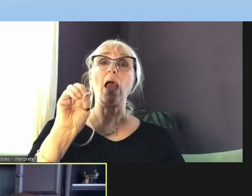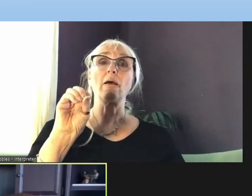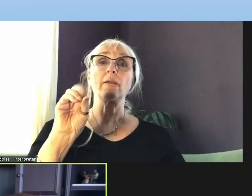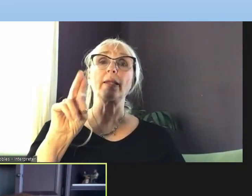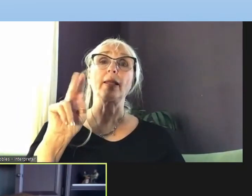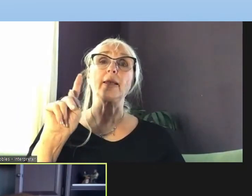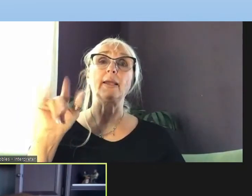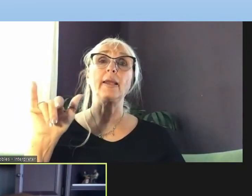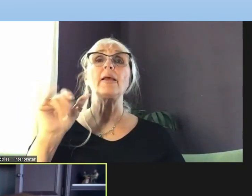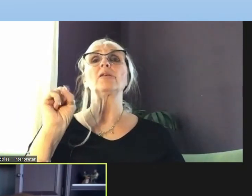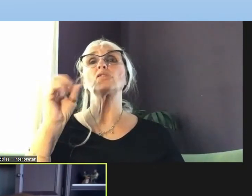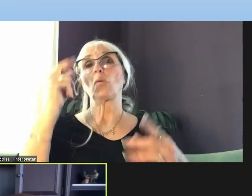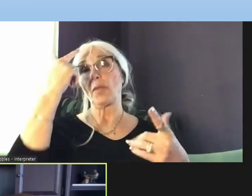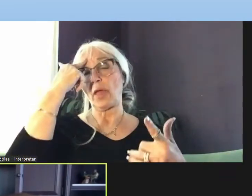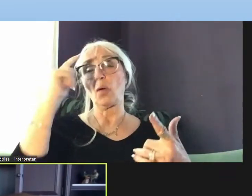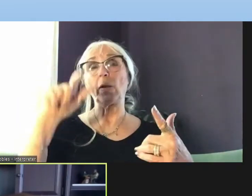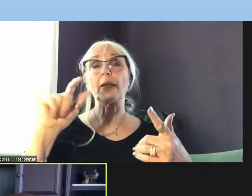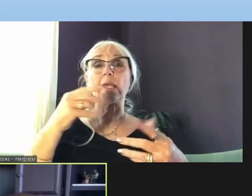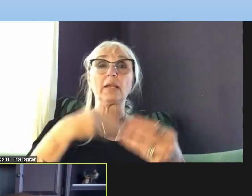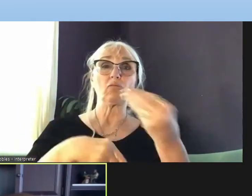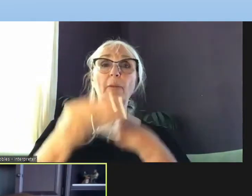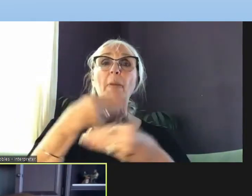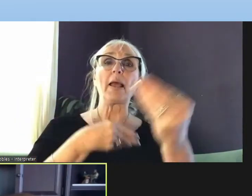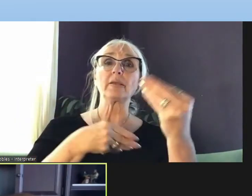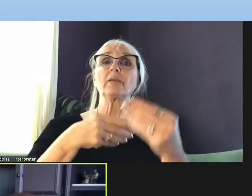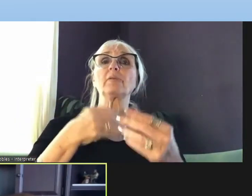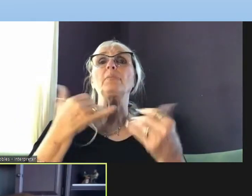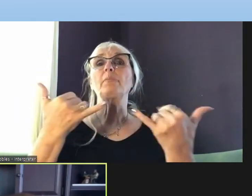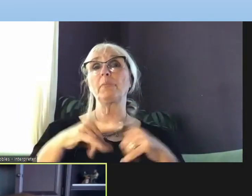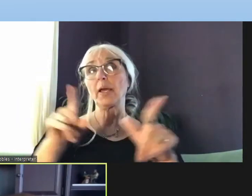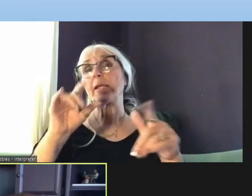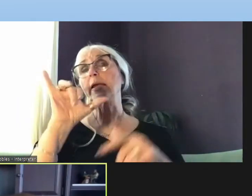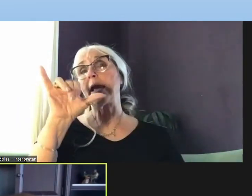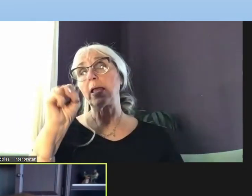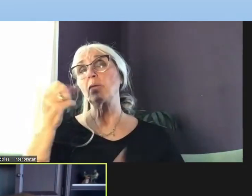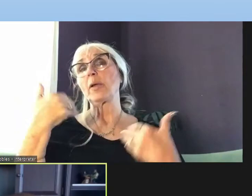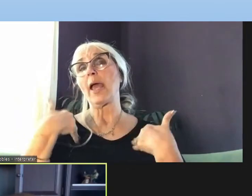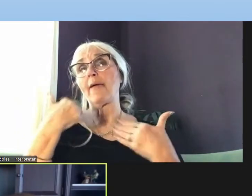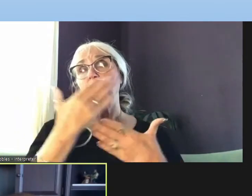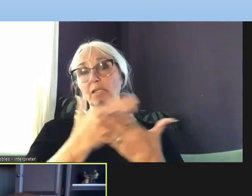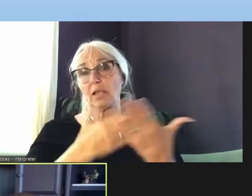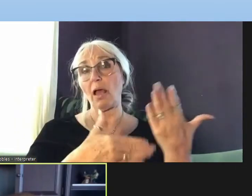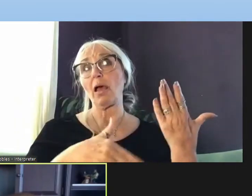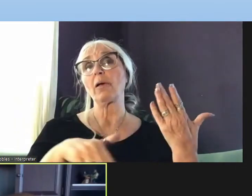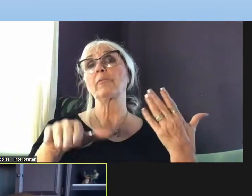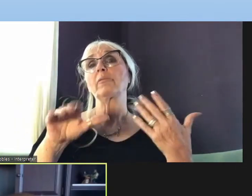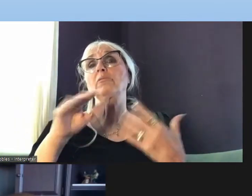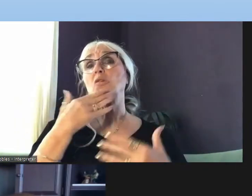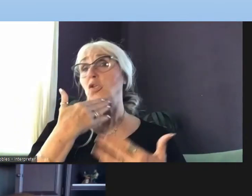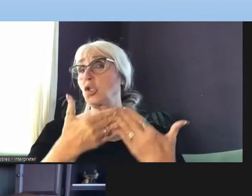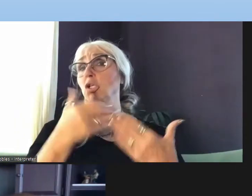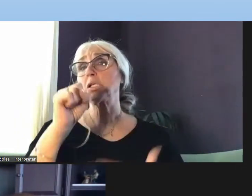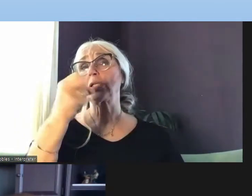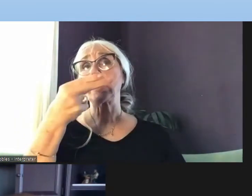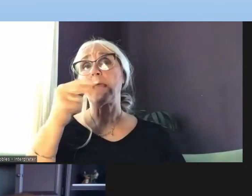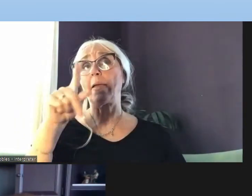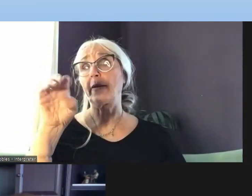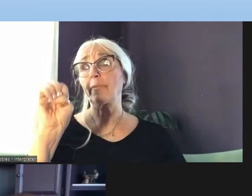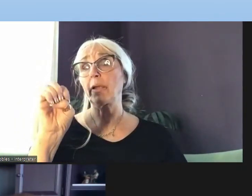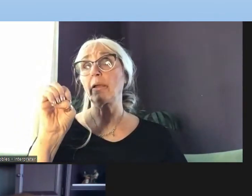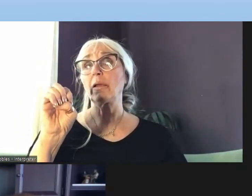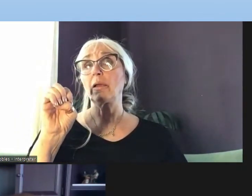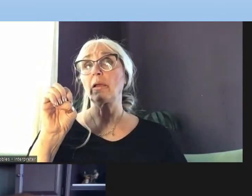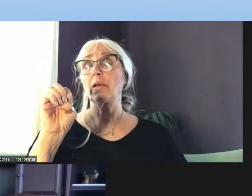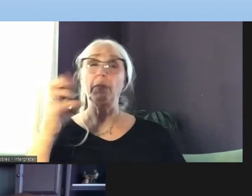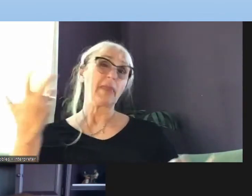a refresh all around. But yes, we do have functioning phones, and some that are in reasonably good shape. And they're totally compatible